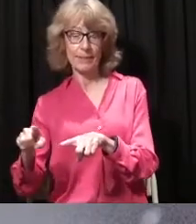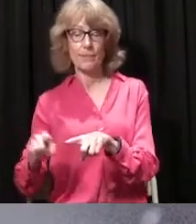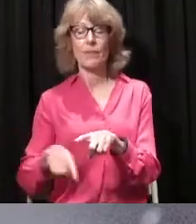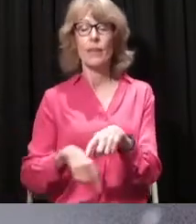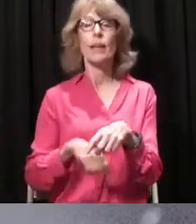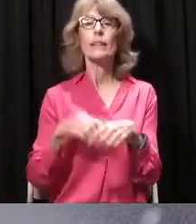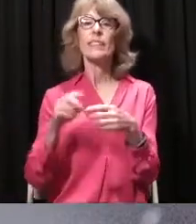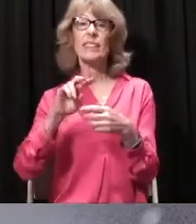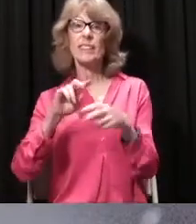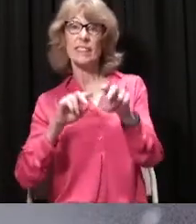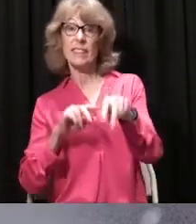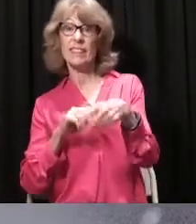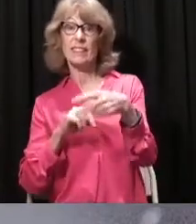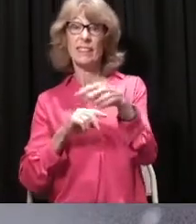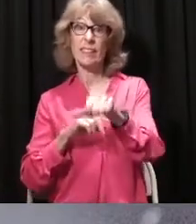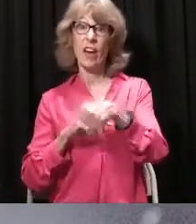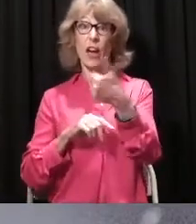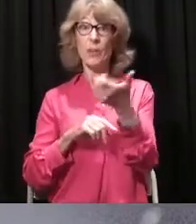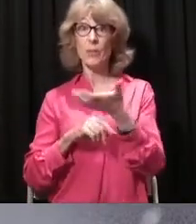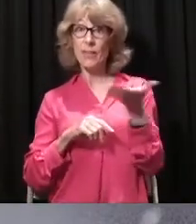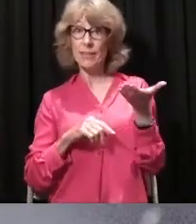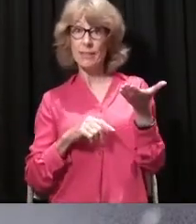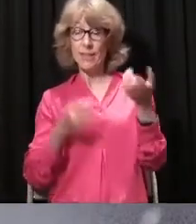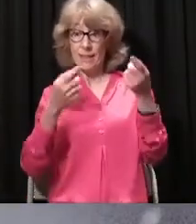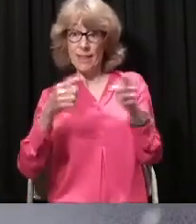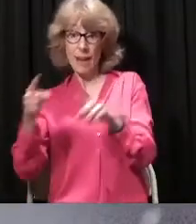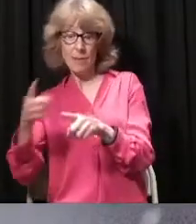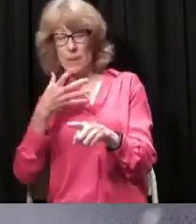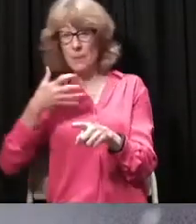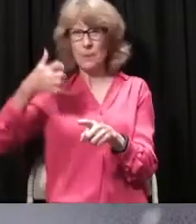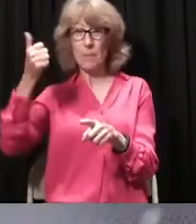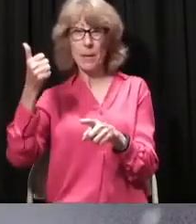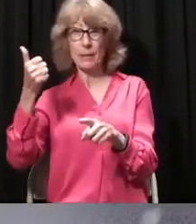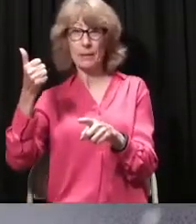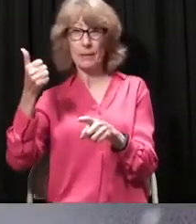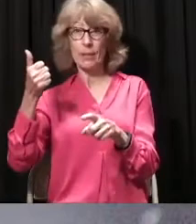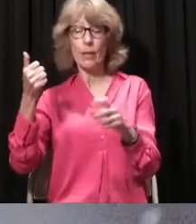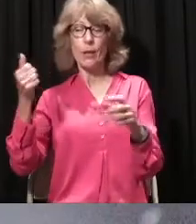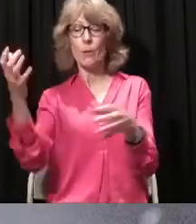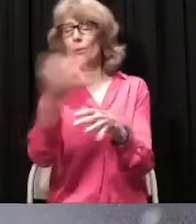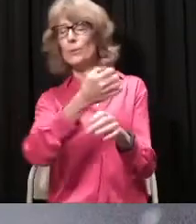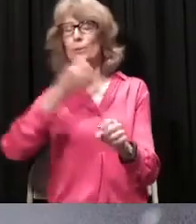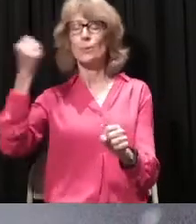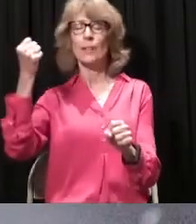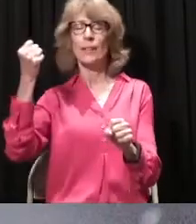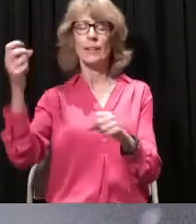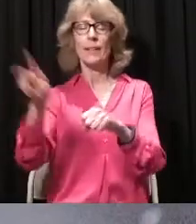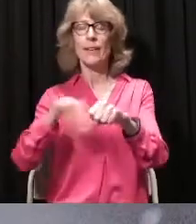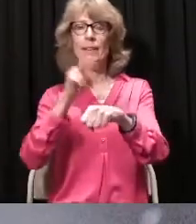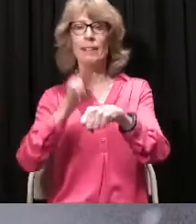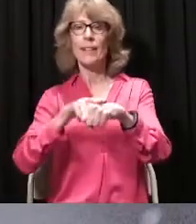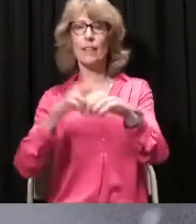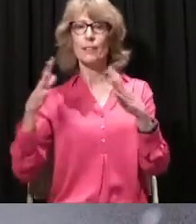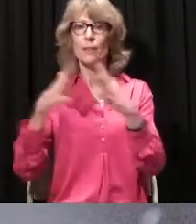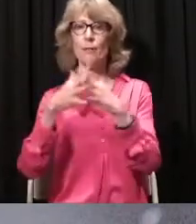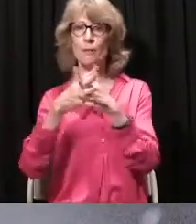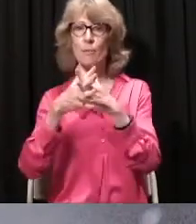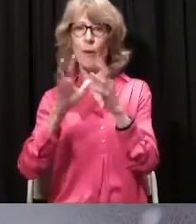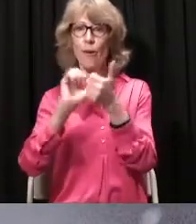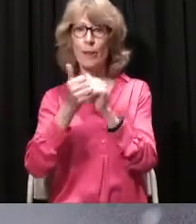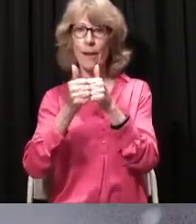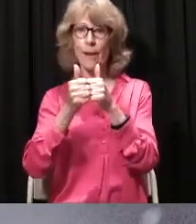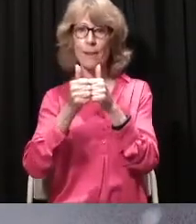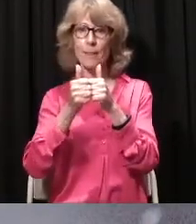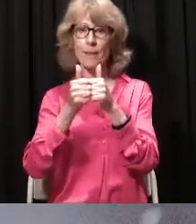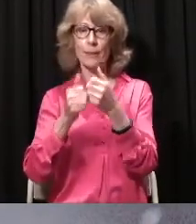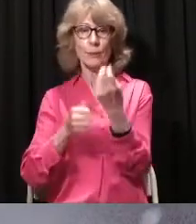out is he has discovered something that we already know in the Bible. He's discovered that when you express your gratitude to other people, you